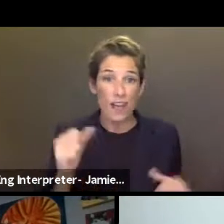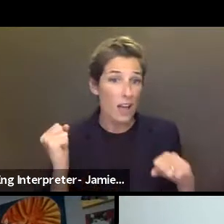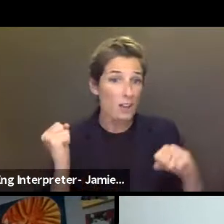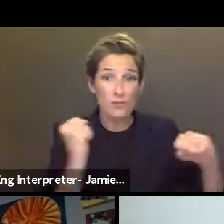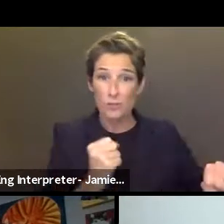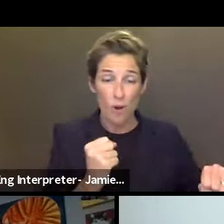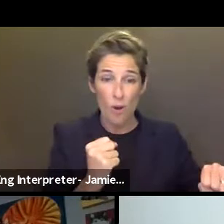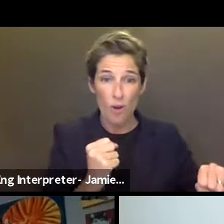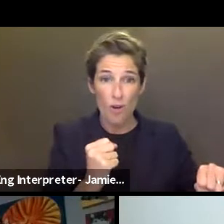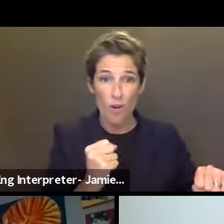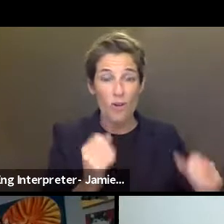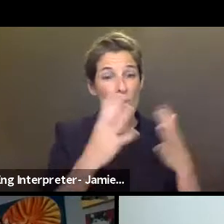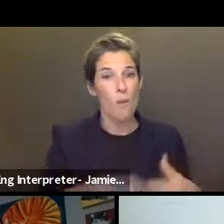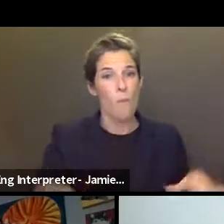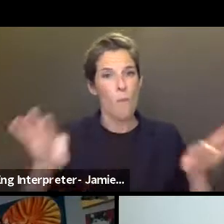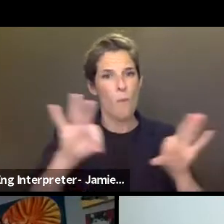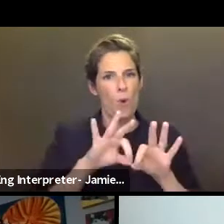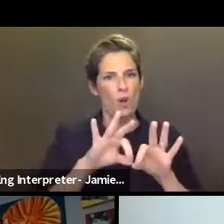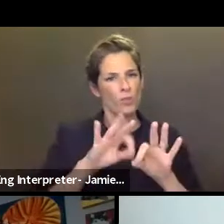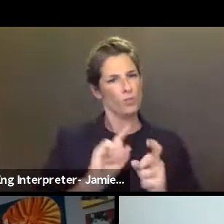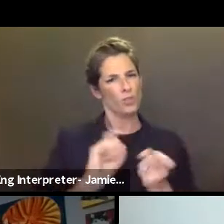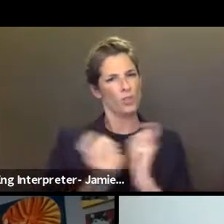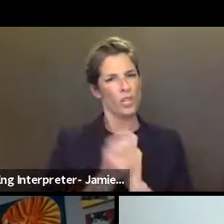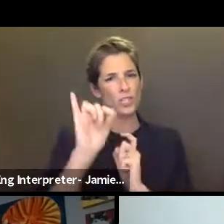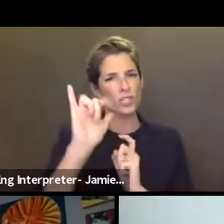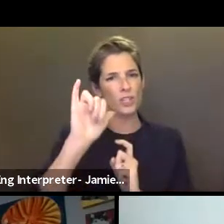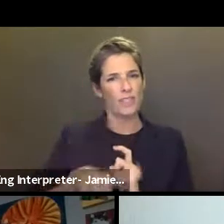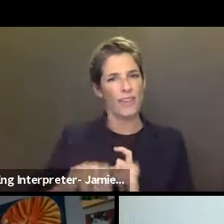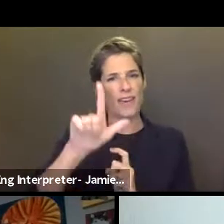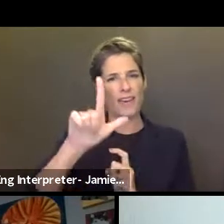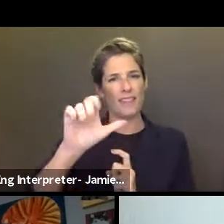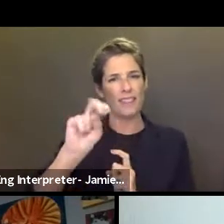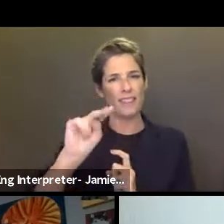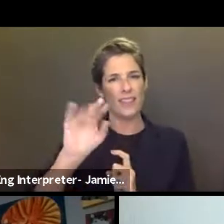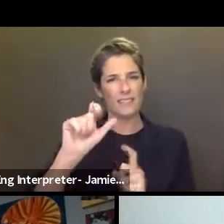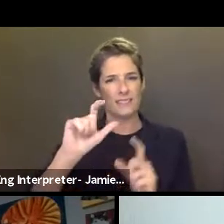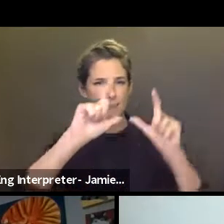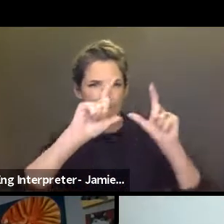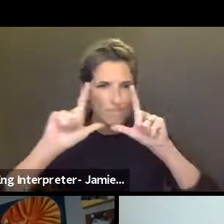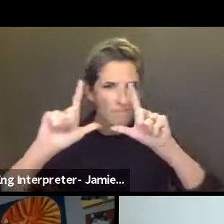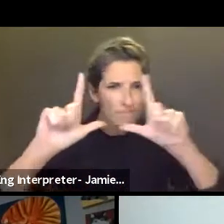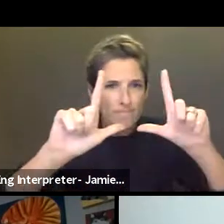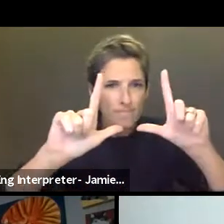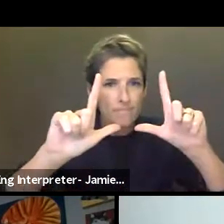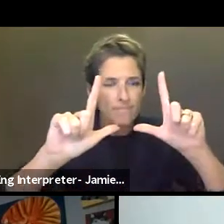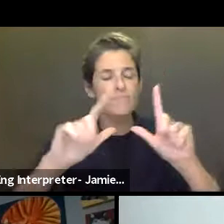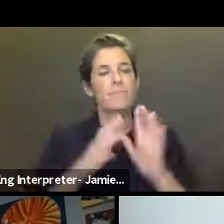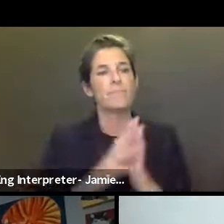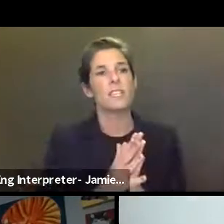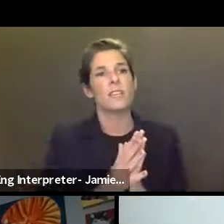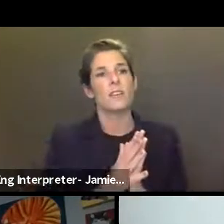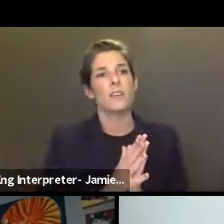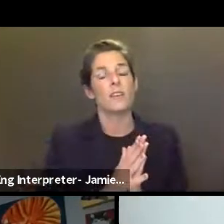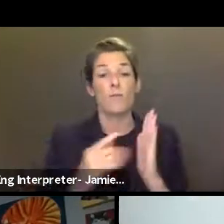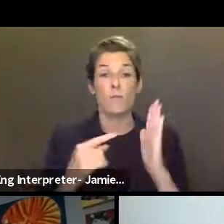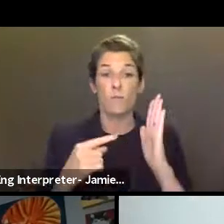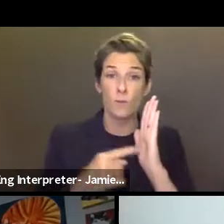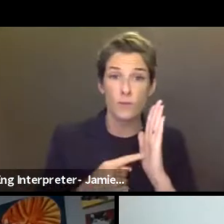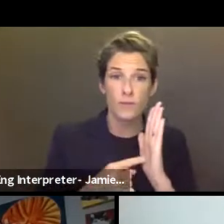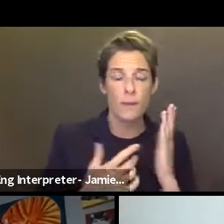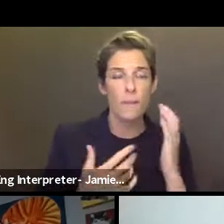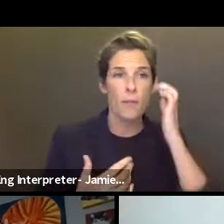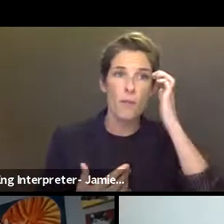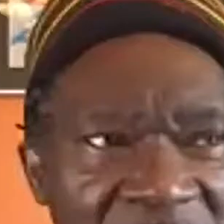in different ways than it's typically thought of. For example,